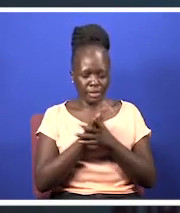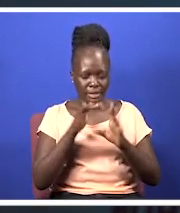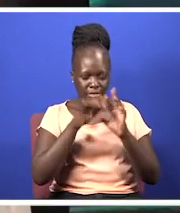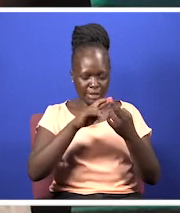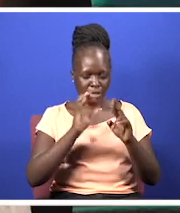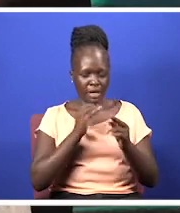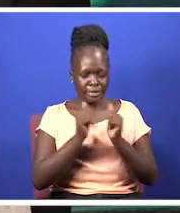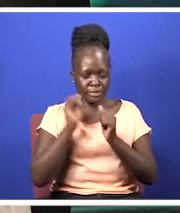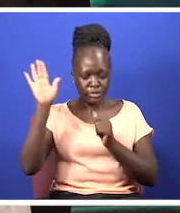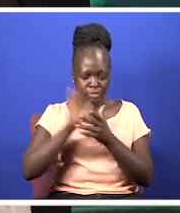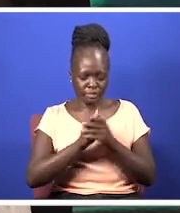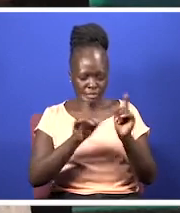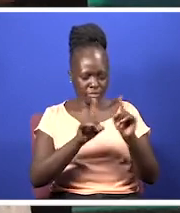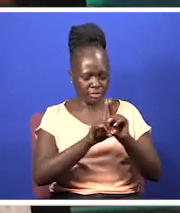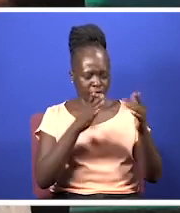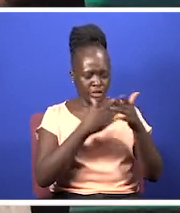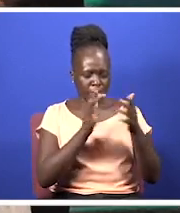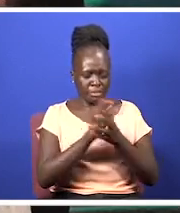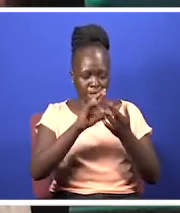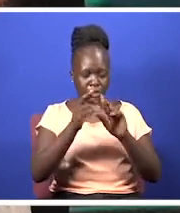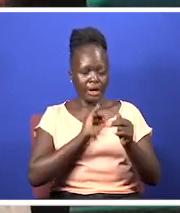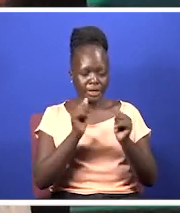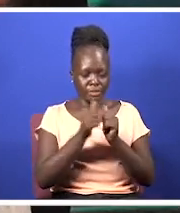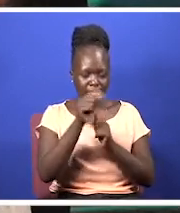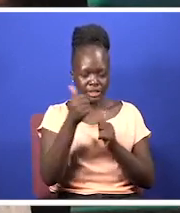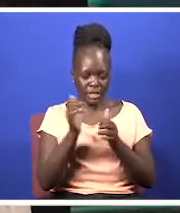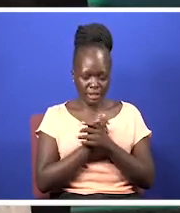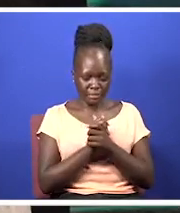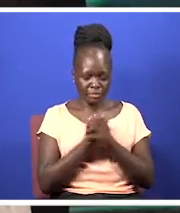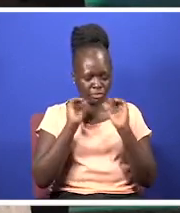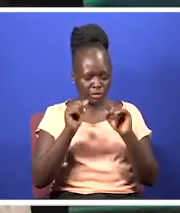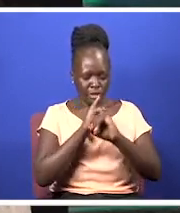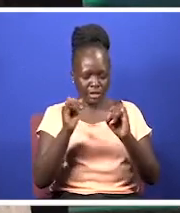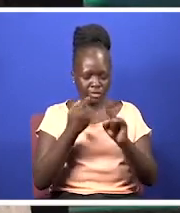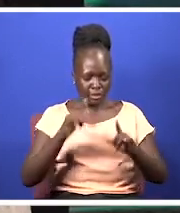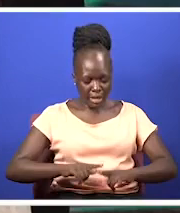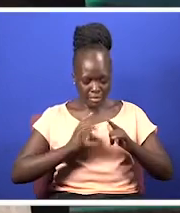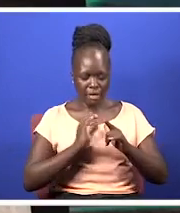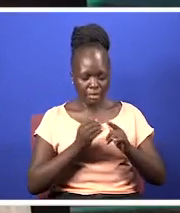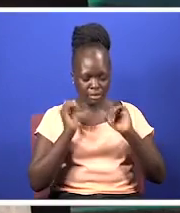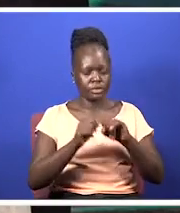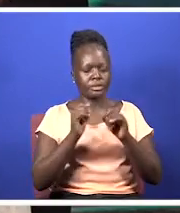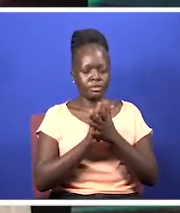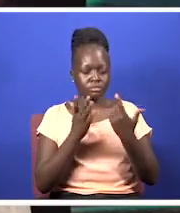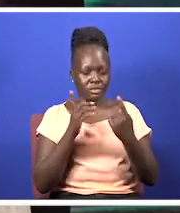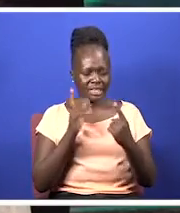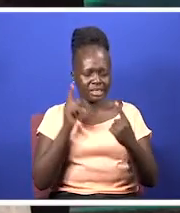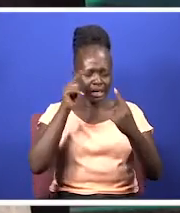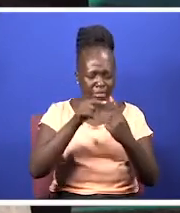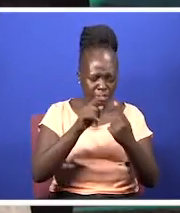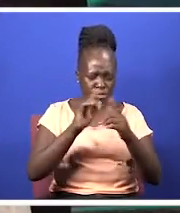you, that stands in the way of our relationship with one another, may it be cleansed from our lives, that we may approach this